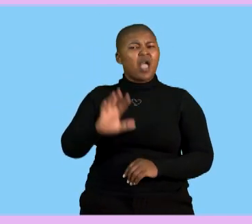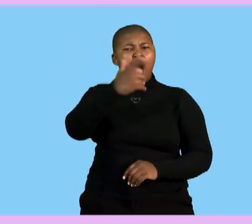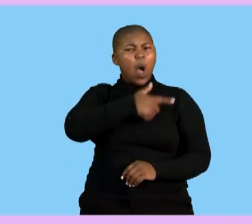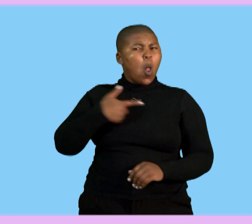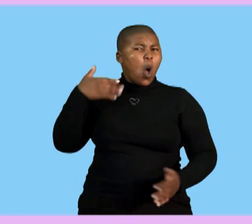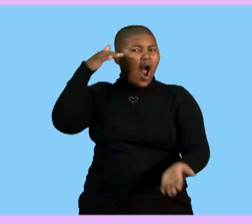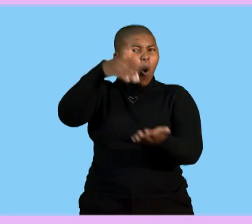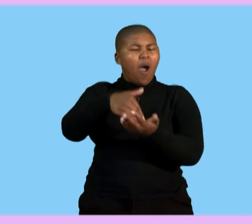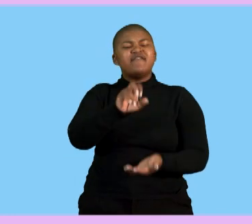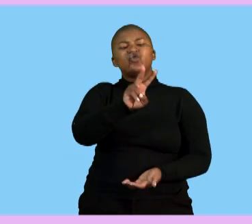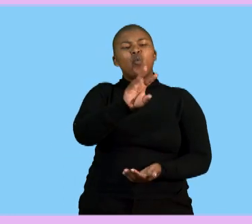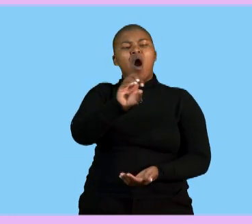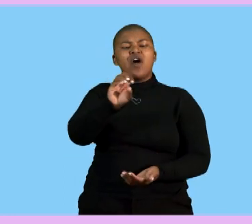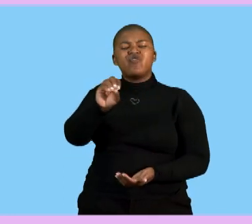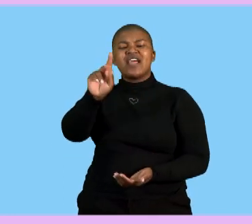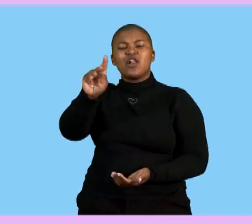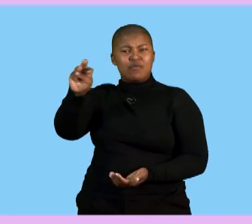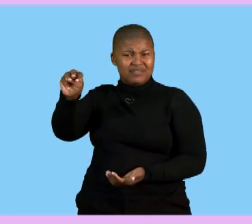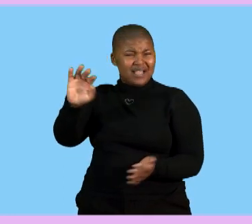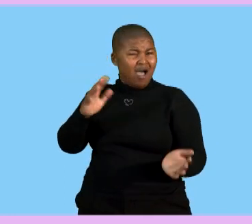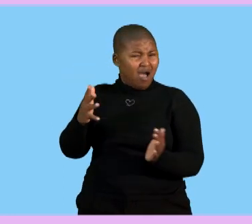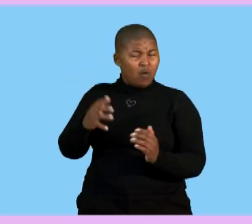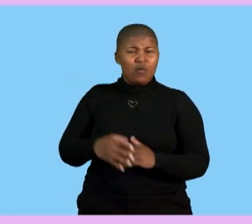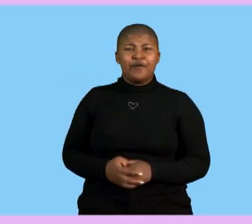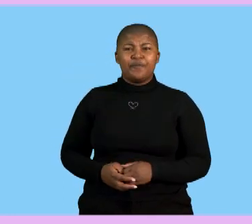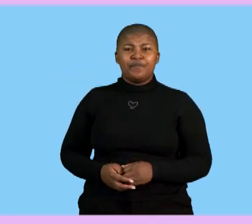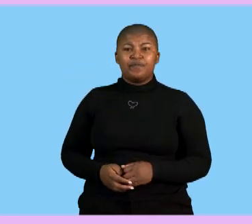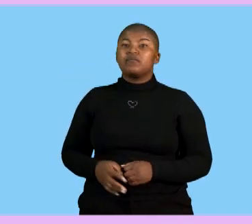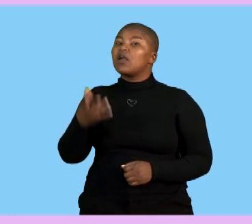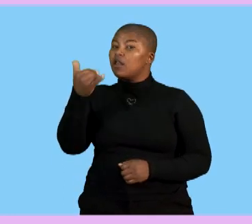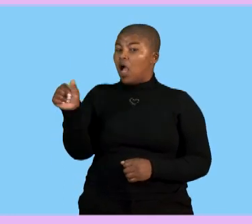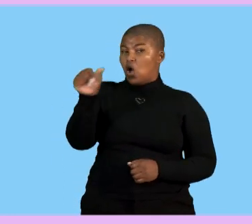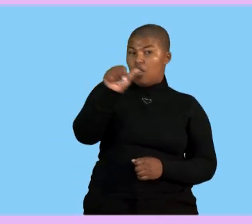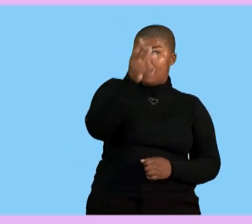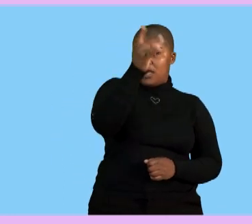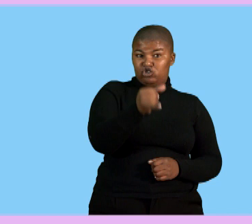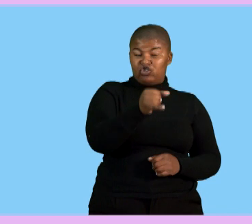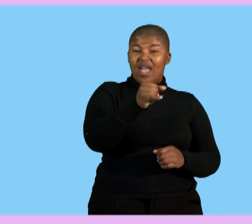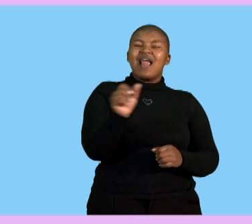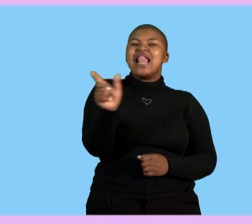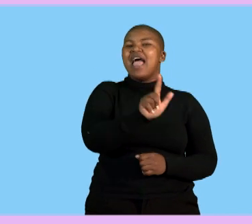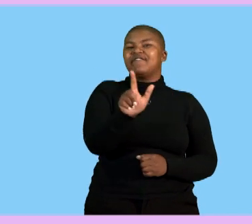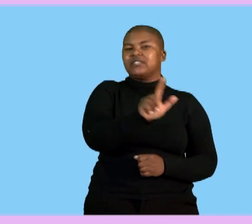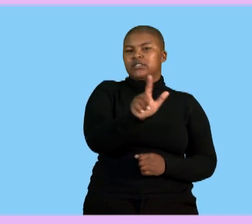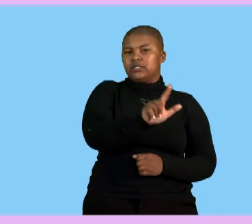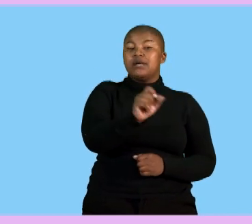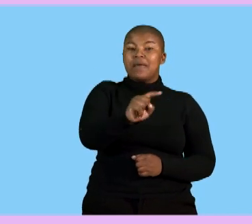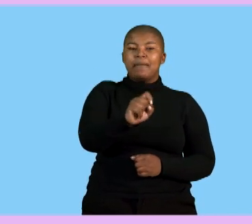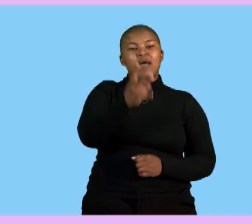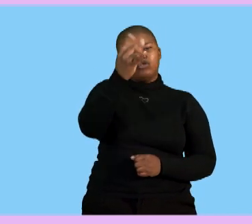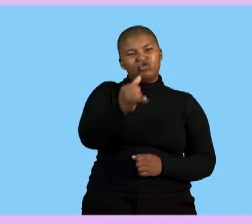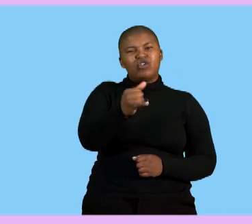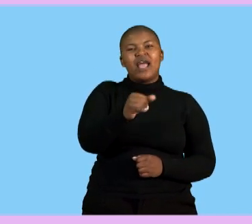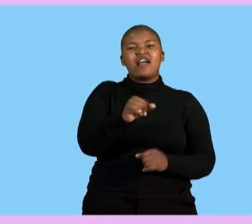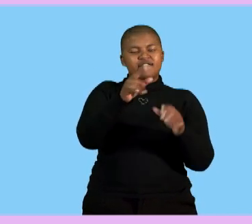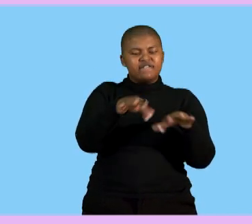reach 200 kilometers? Now we need to go back to the graph on the left-hand side and